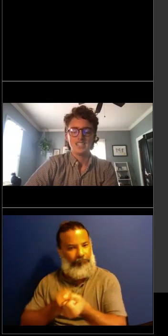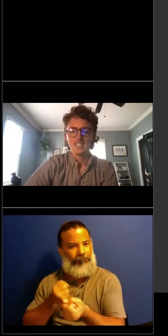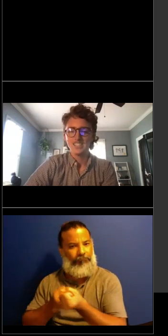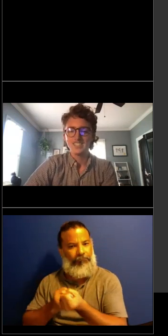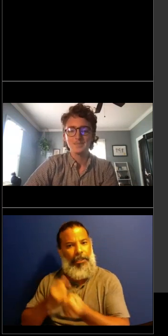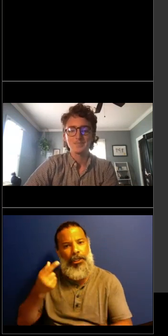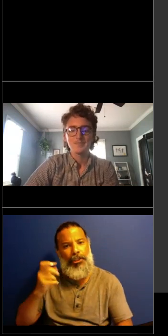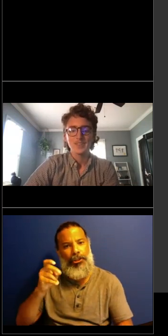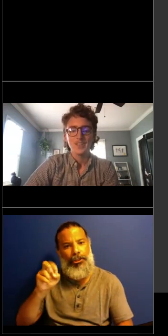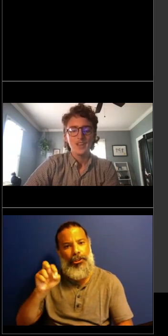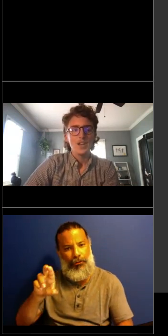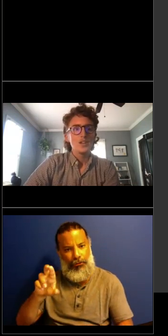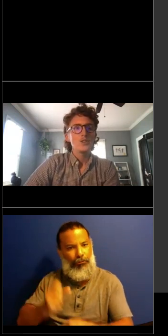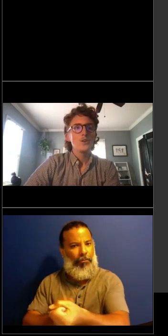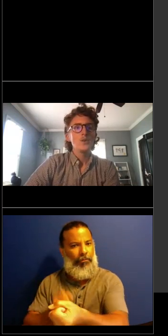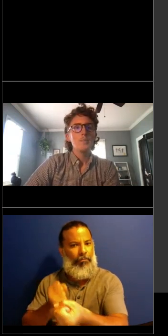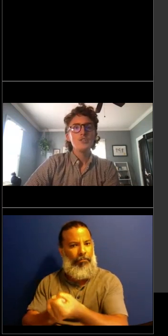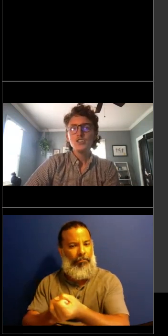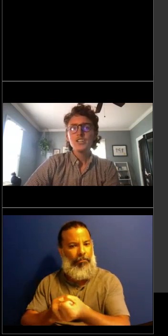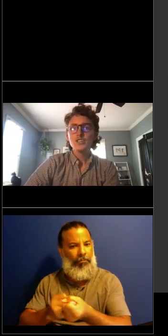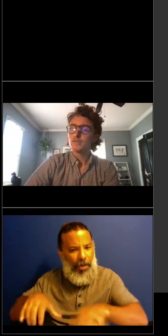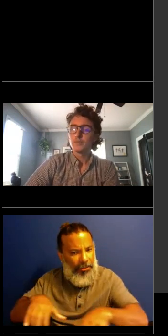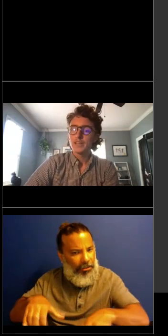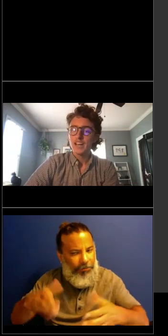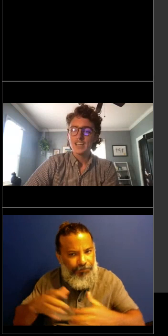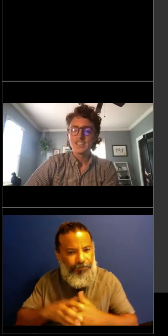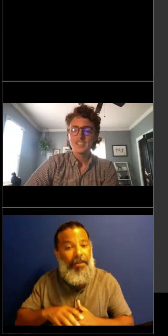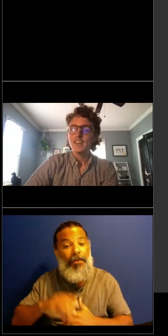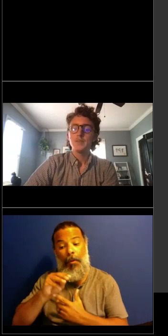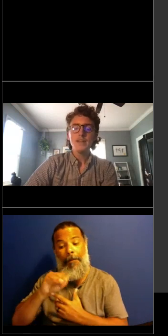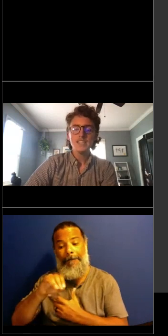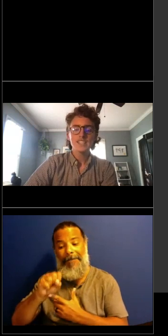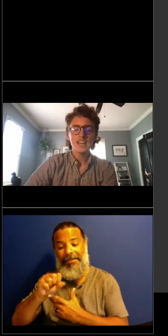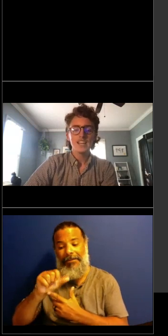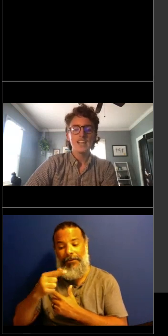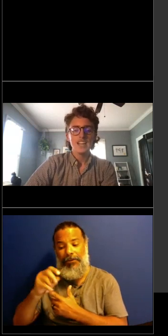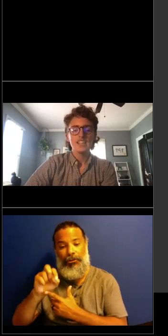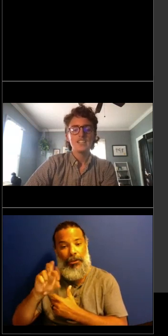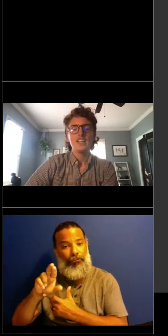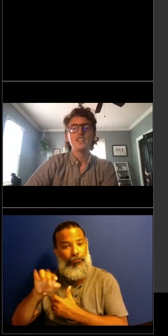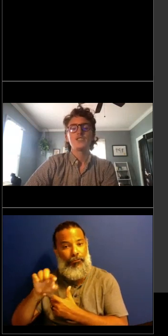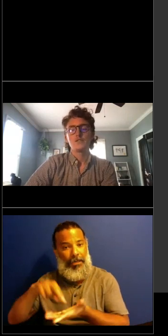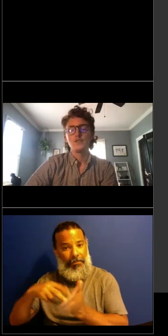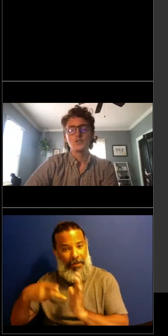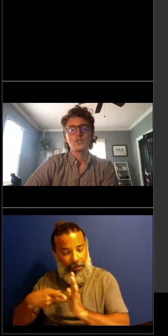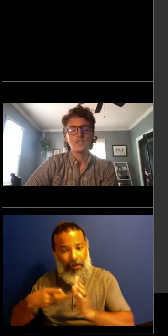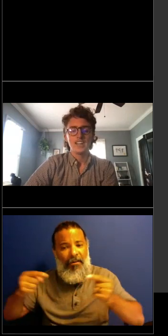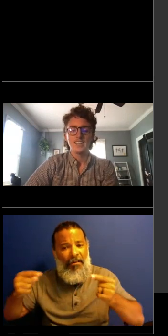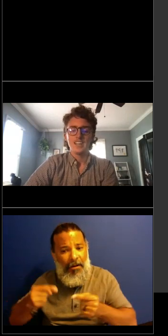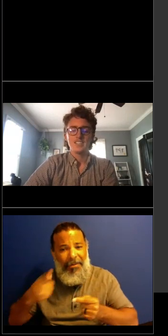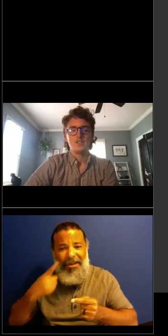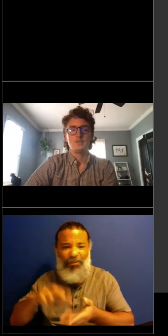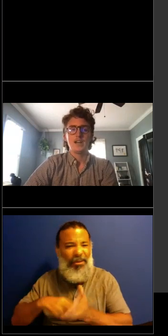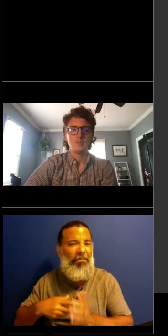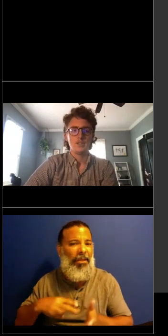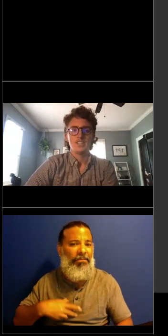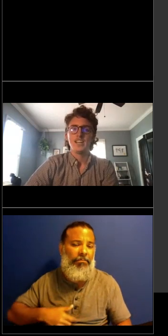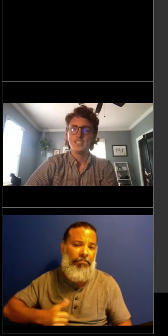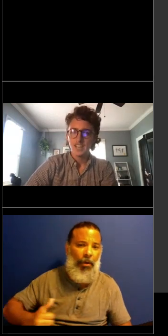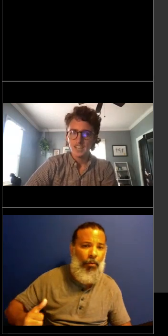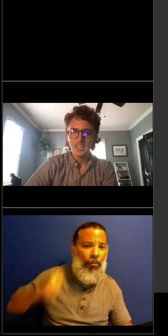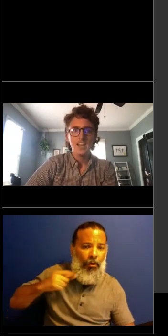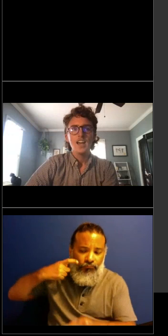linguistic practices? So misgendering is harmful because at the baseline, it is a refusal to recognize and respect